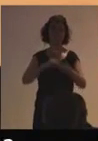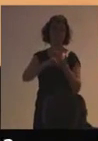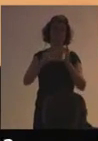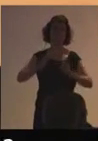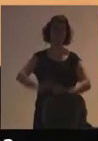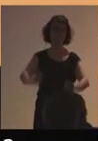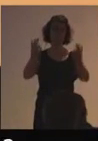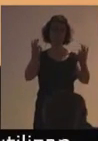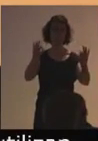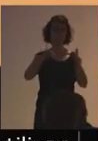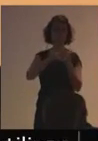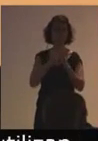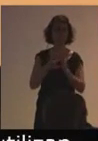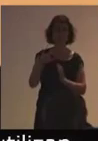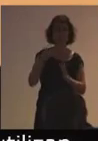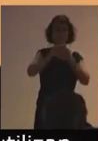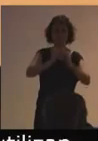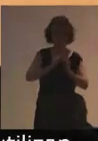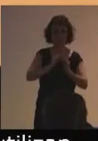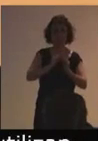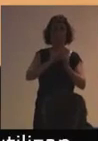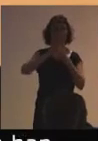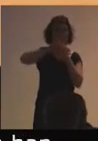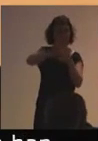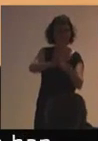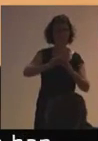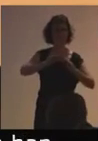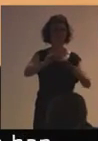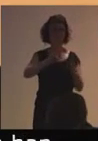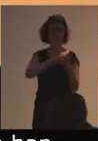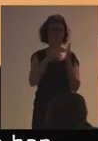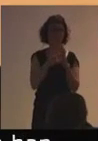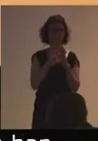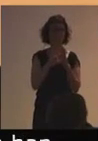own browsers. For example, Chrome is specifically developed by a Google